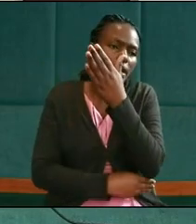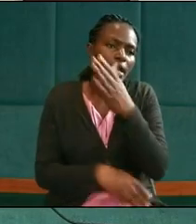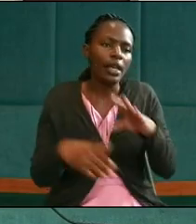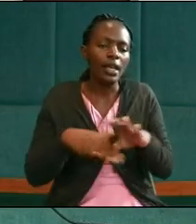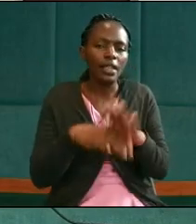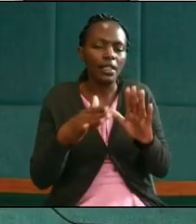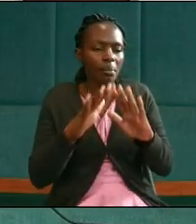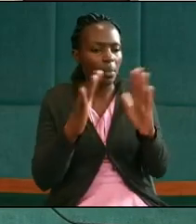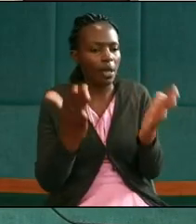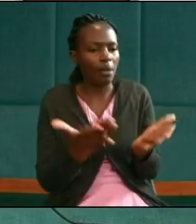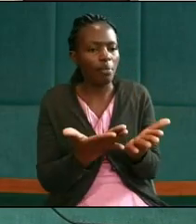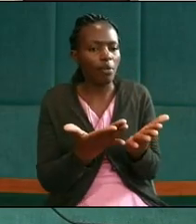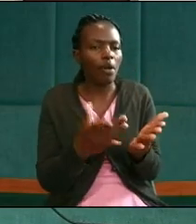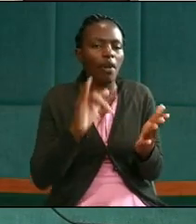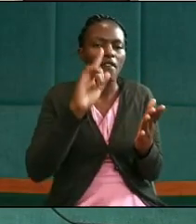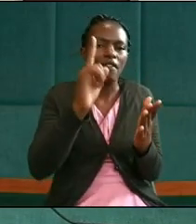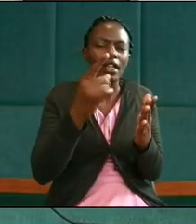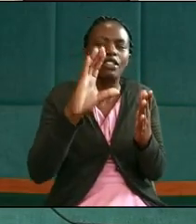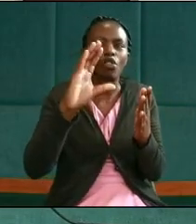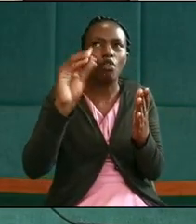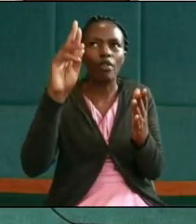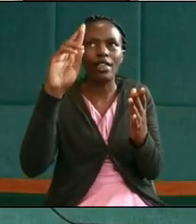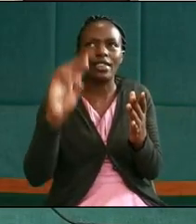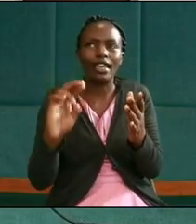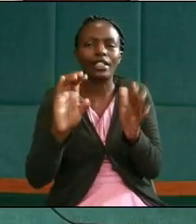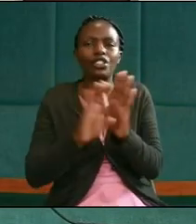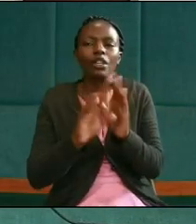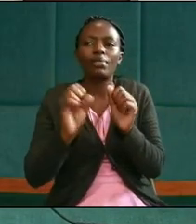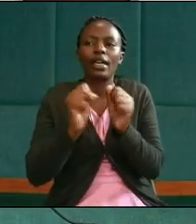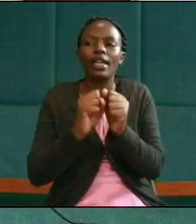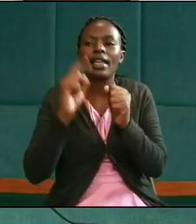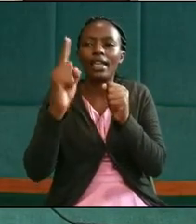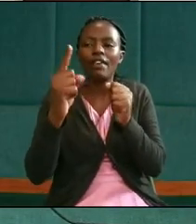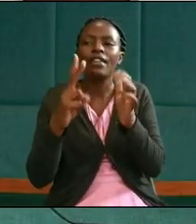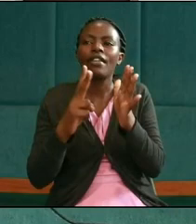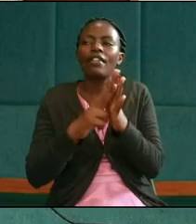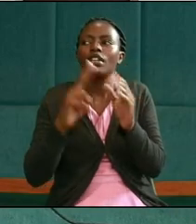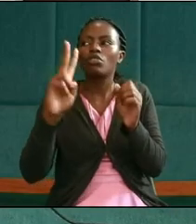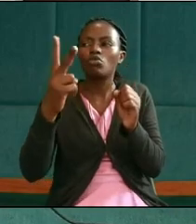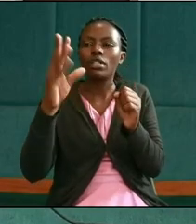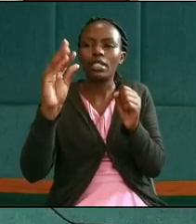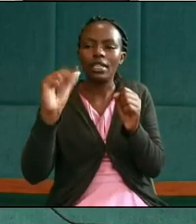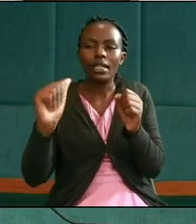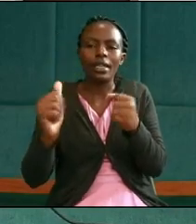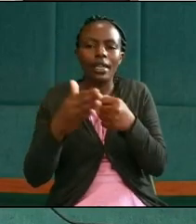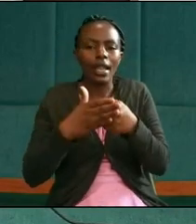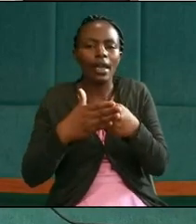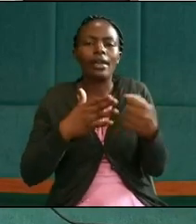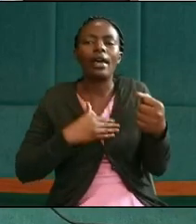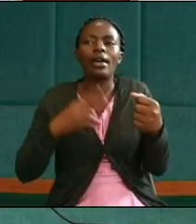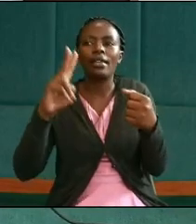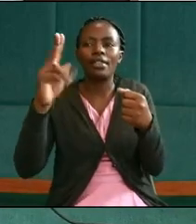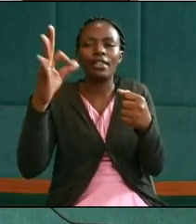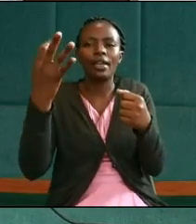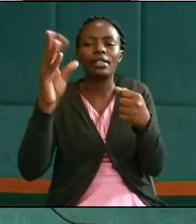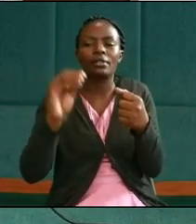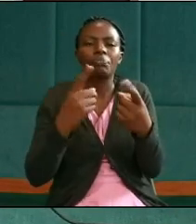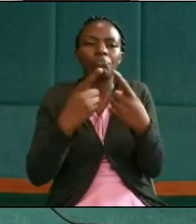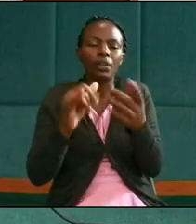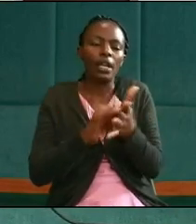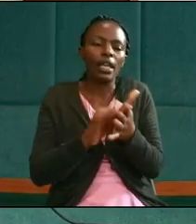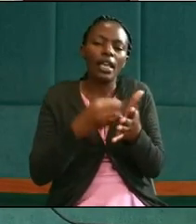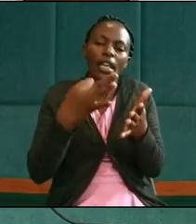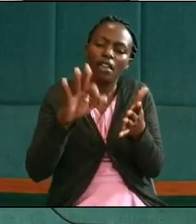And it says in the Bible, in the book of 1 Corinthians chapter 11, verse 29 and 30, that those who eat and drink in an unworthy